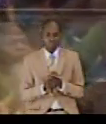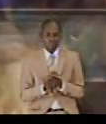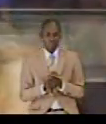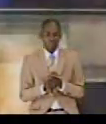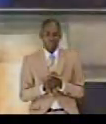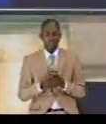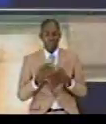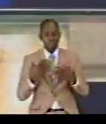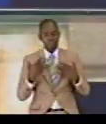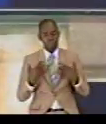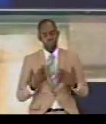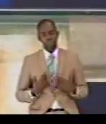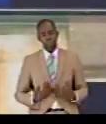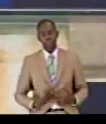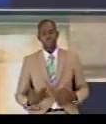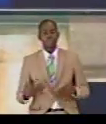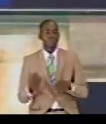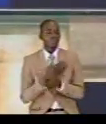Discouragement gone.